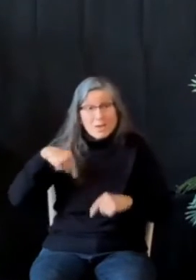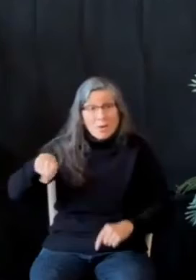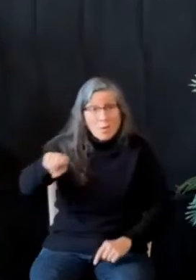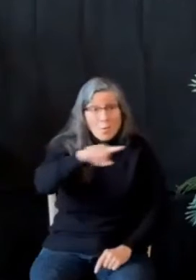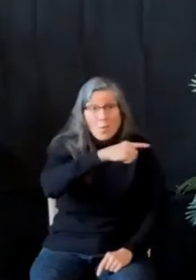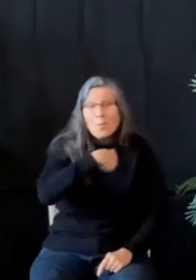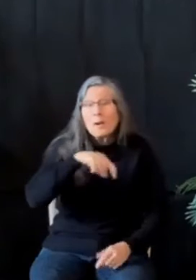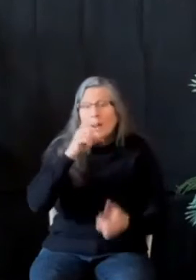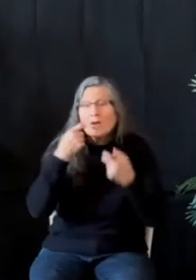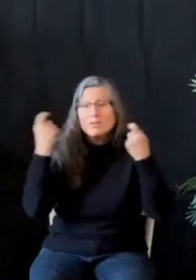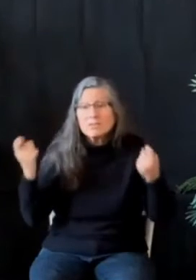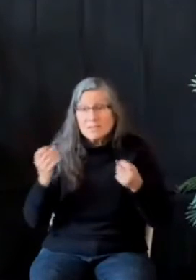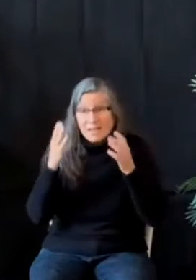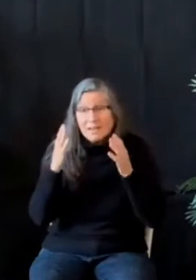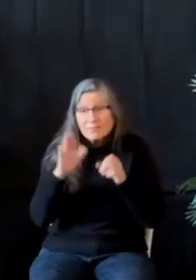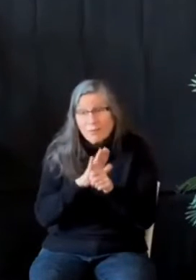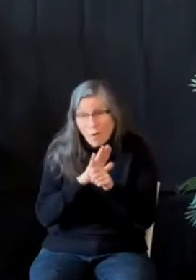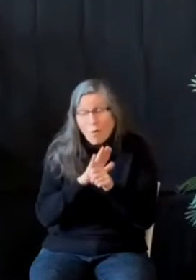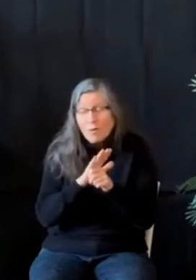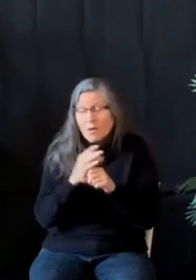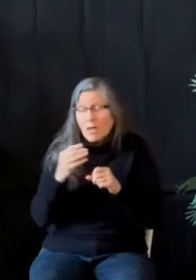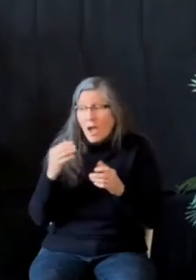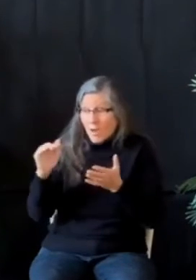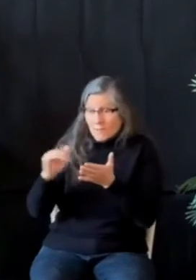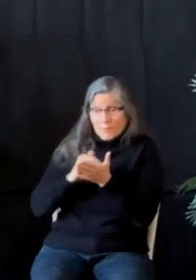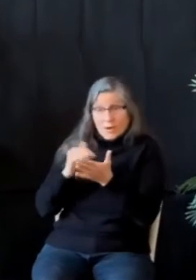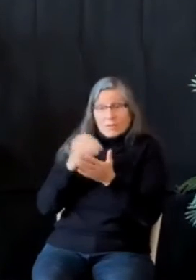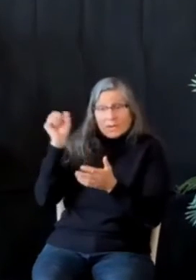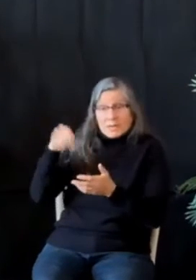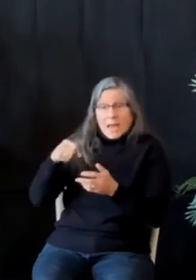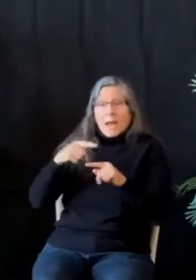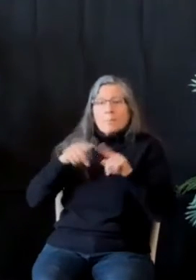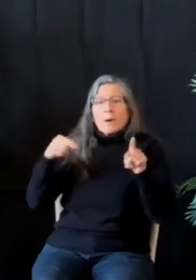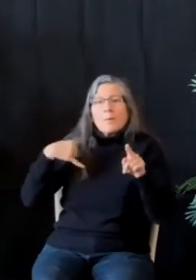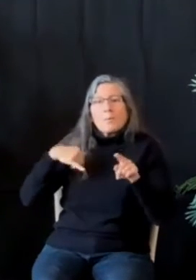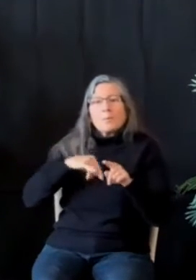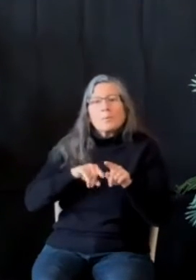have our sin forgiven, but we still walk in the muck. Amen?